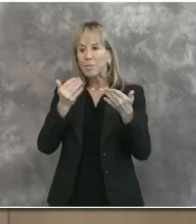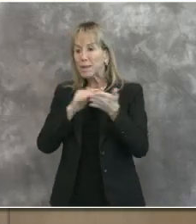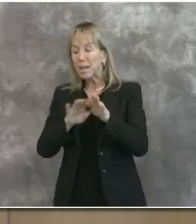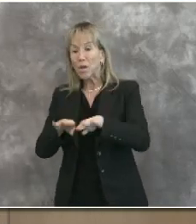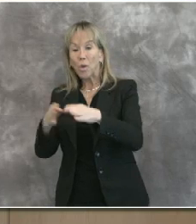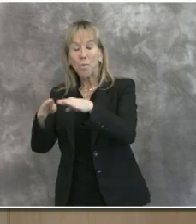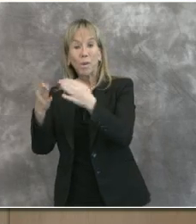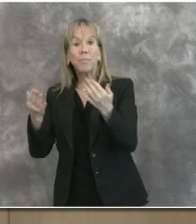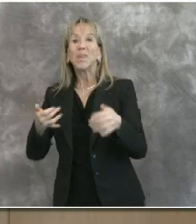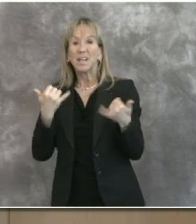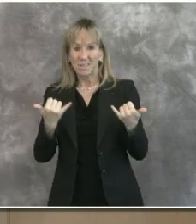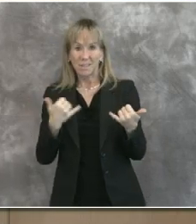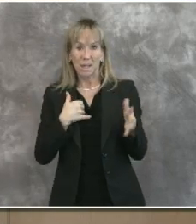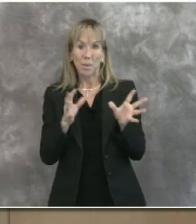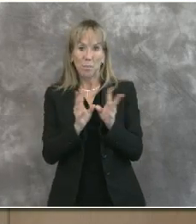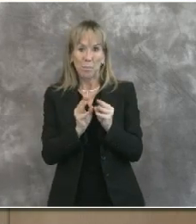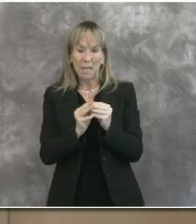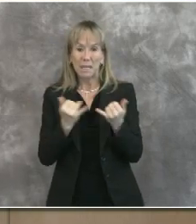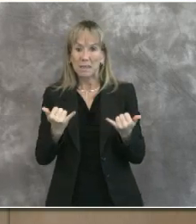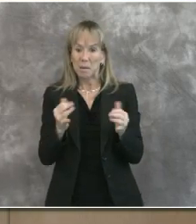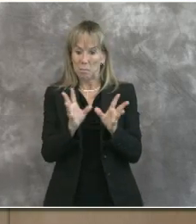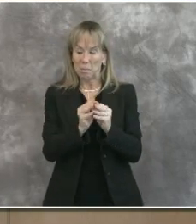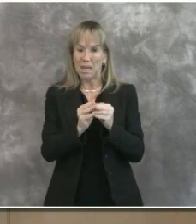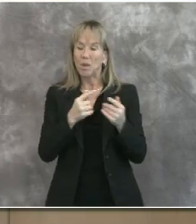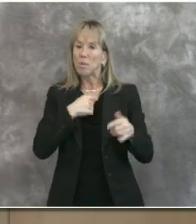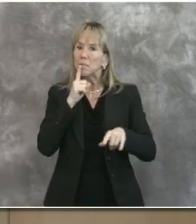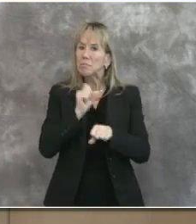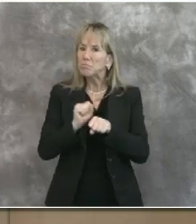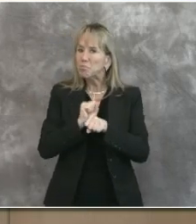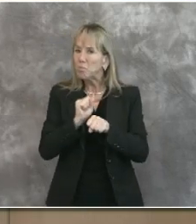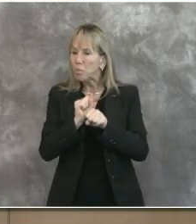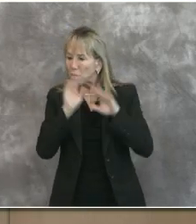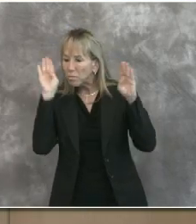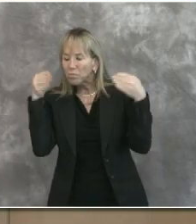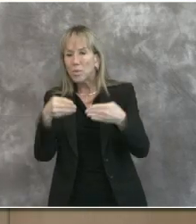lengthy meeting and continue to work hard on preparing for that time